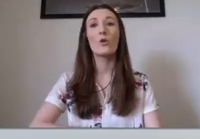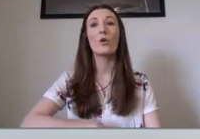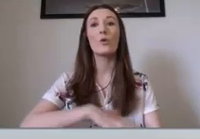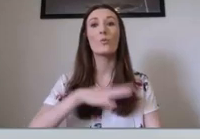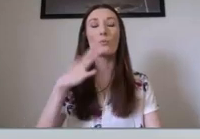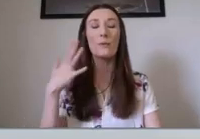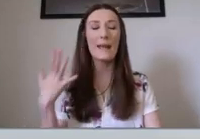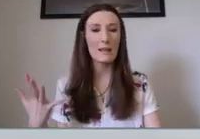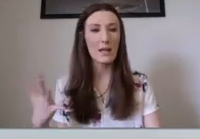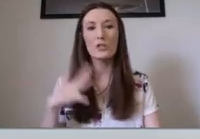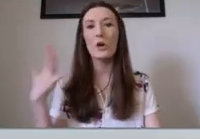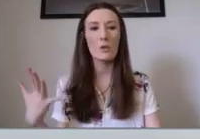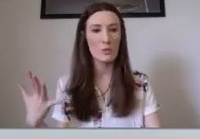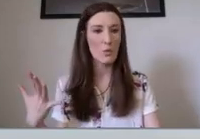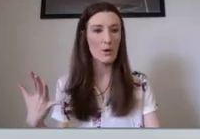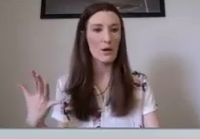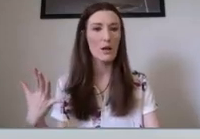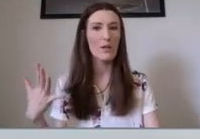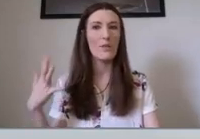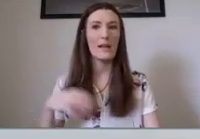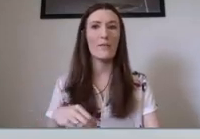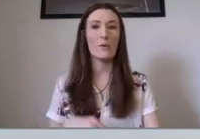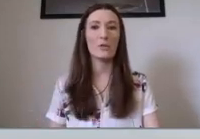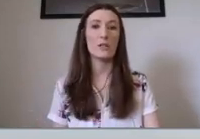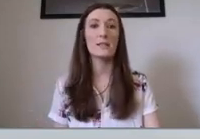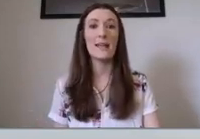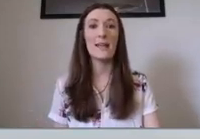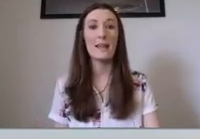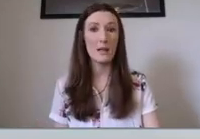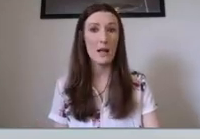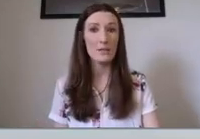improve greatly, so much more than if we were